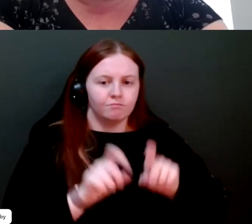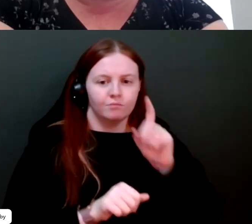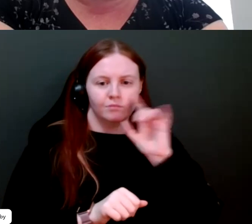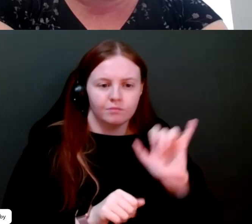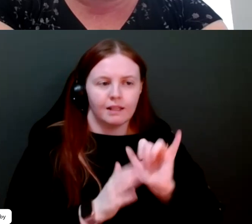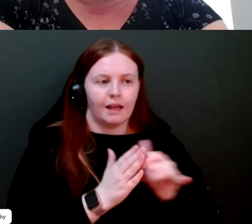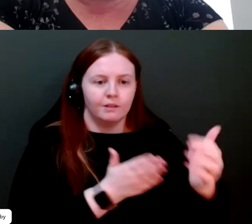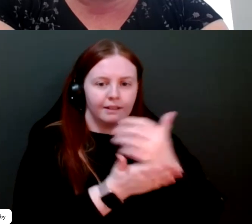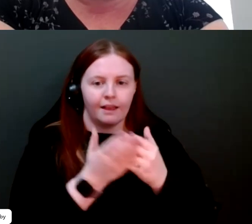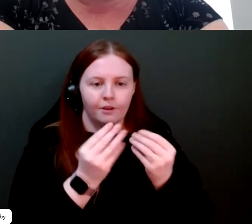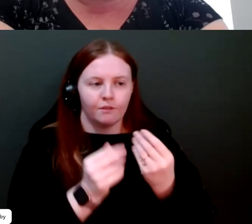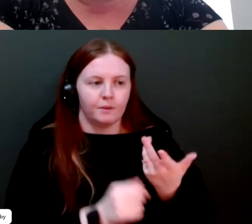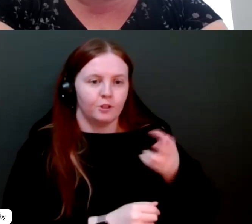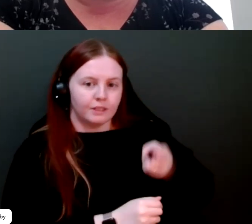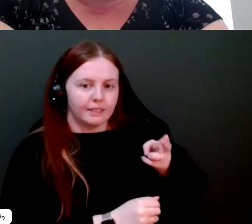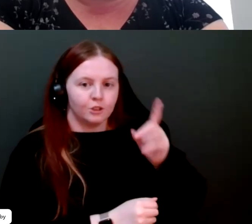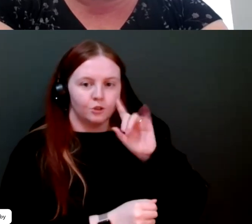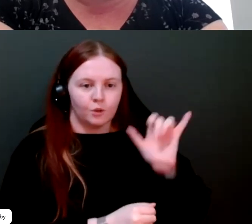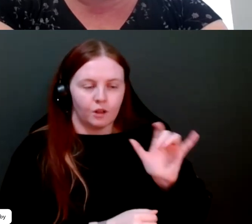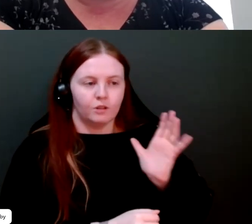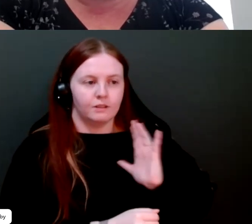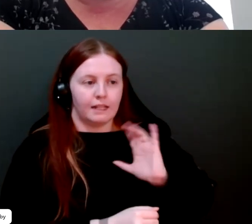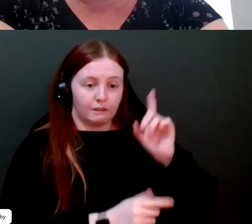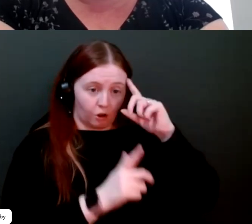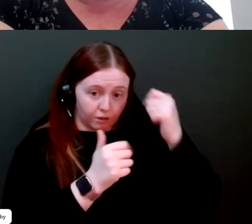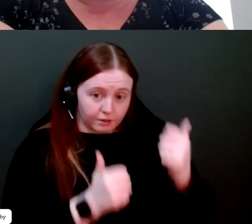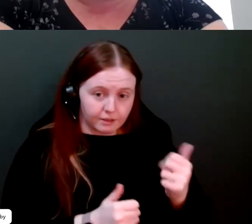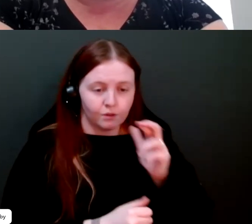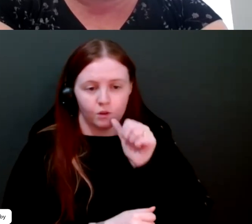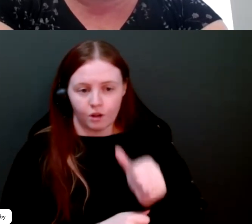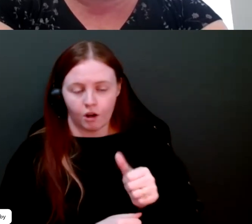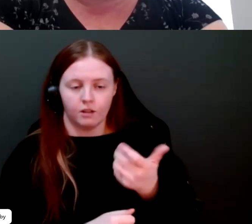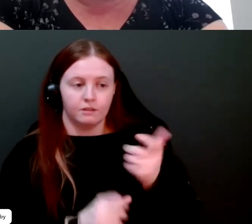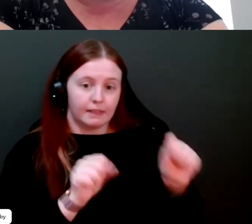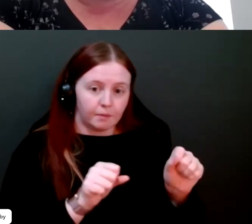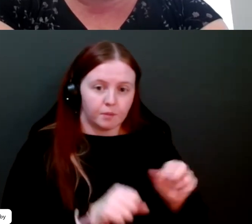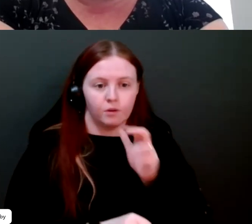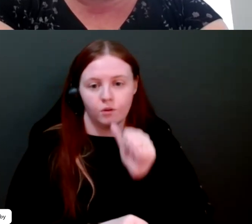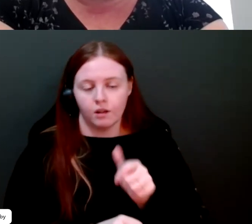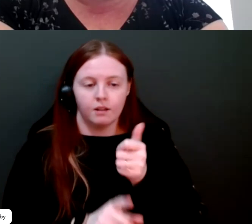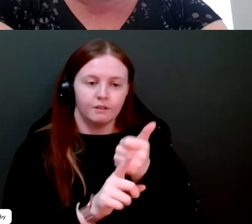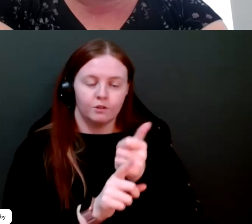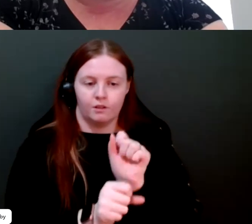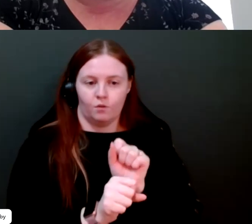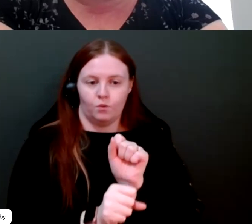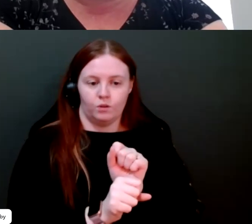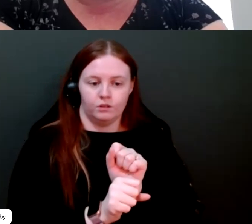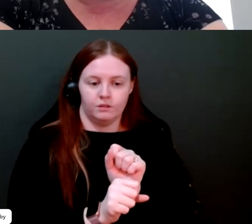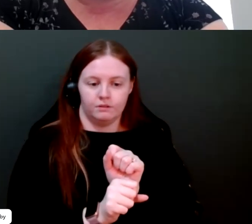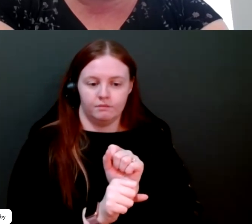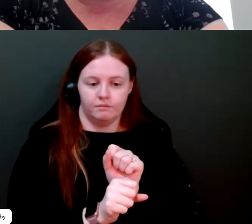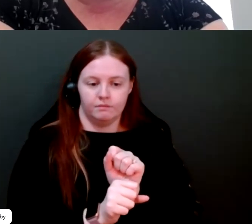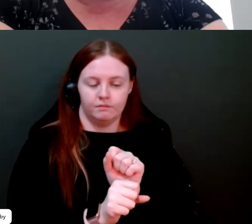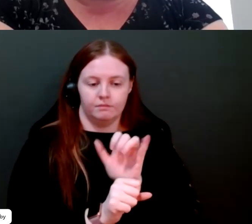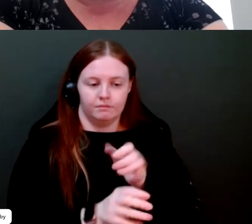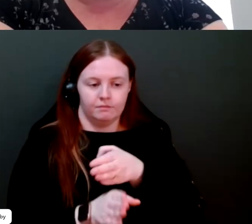is the history and is it cognitive impairment or not? And you're as frontline officers, not the expert in